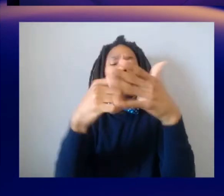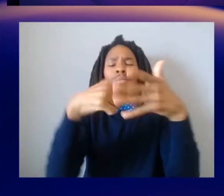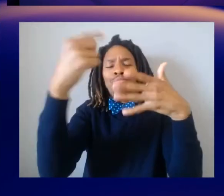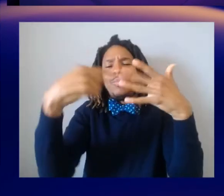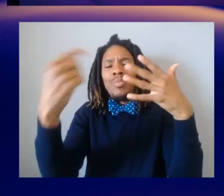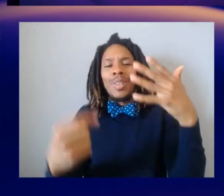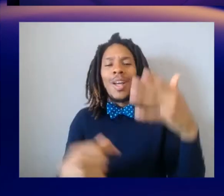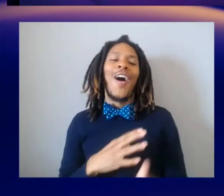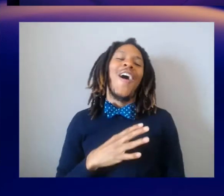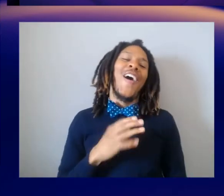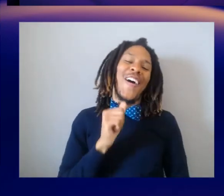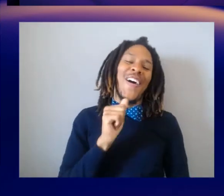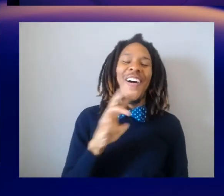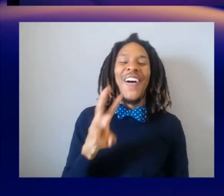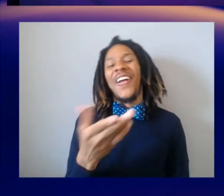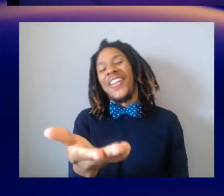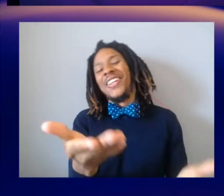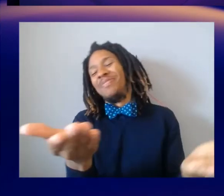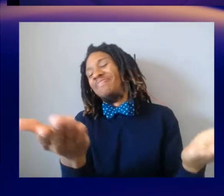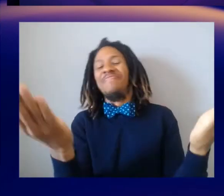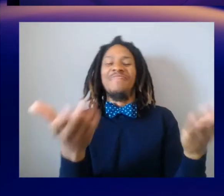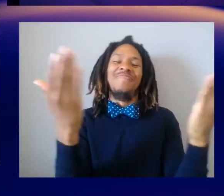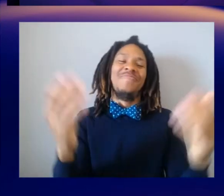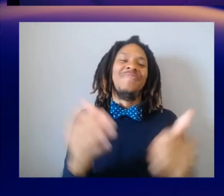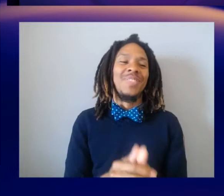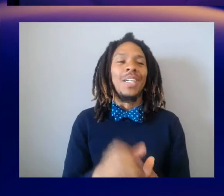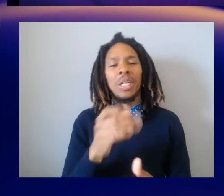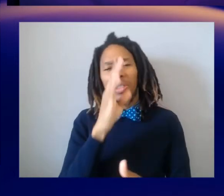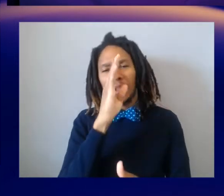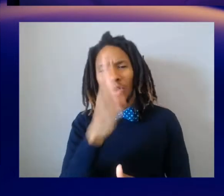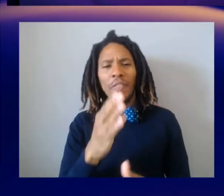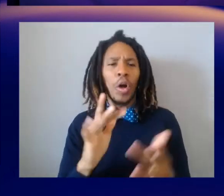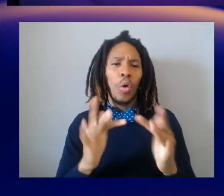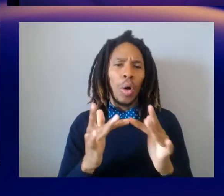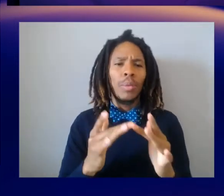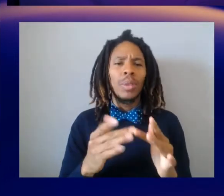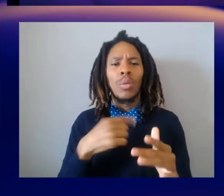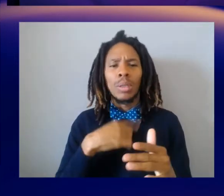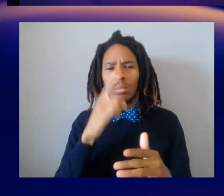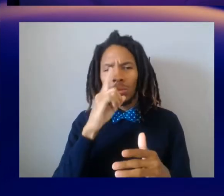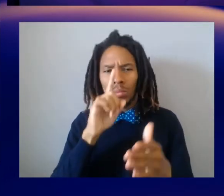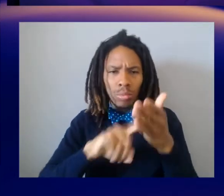there we go. Yeah, there we There they go. are. Look at that. So relatively straightforward website, right? We can search